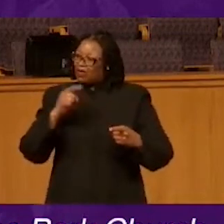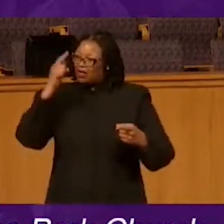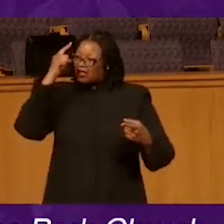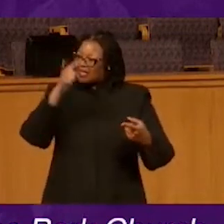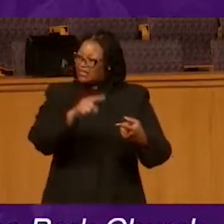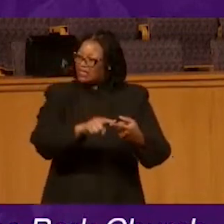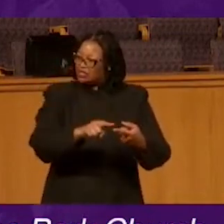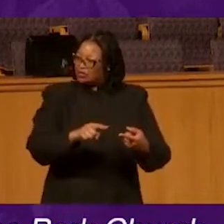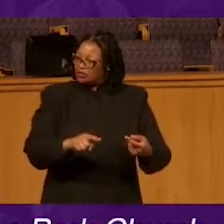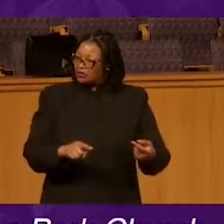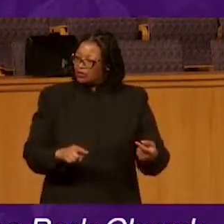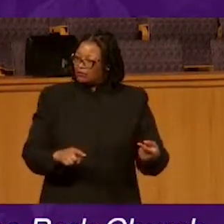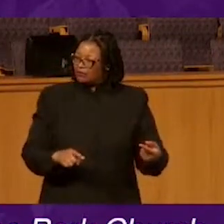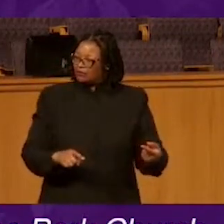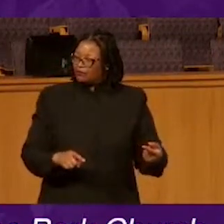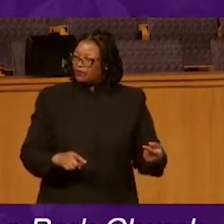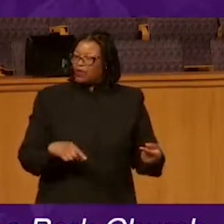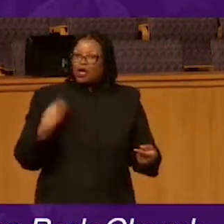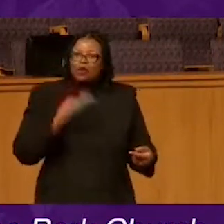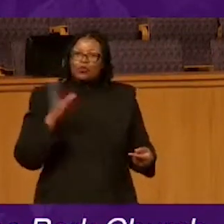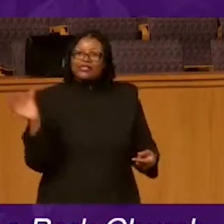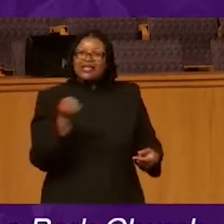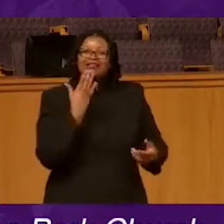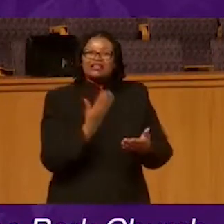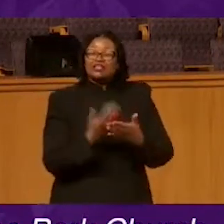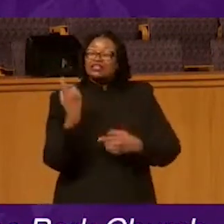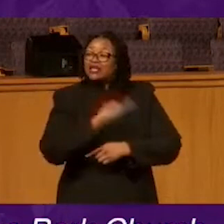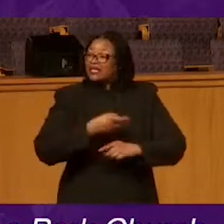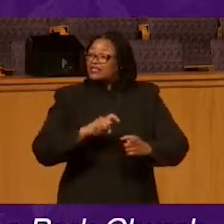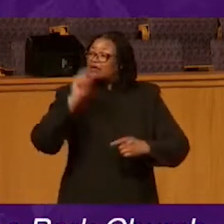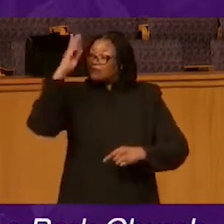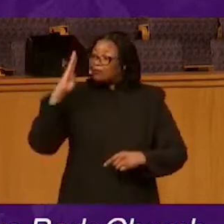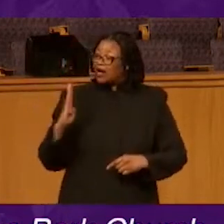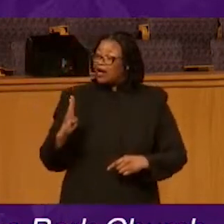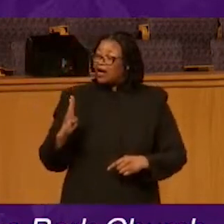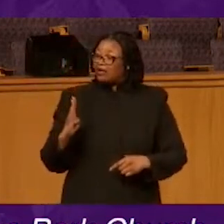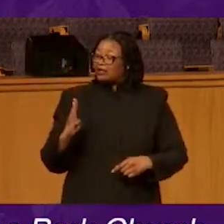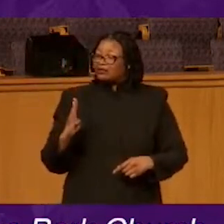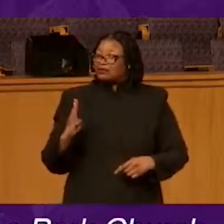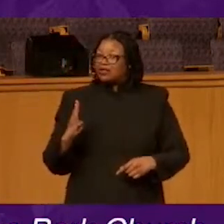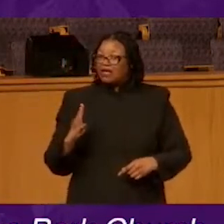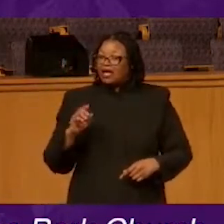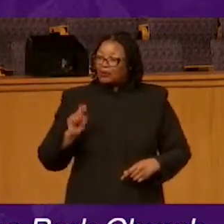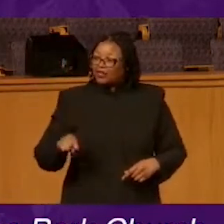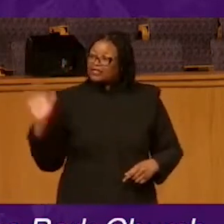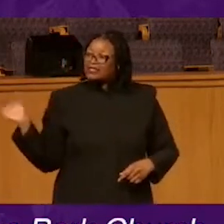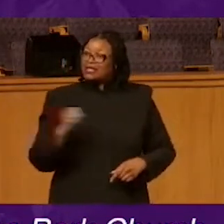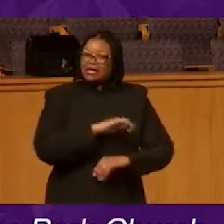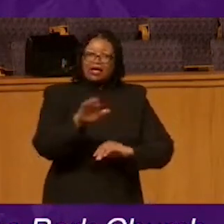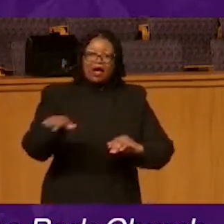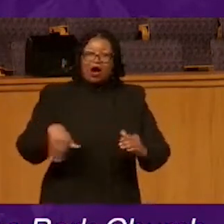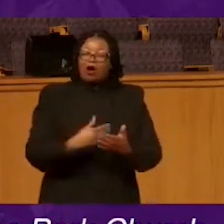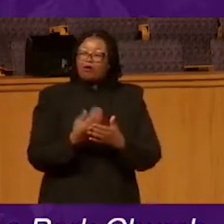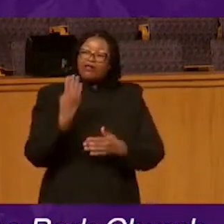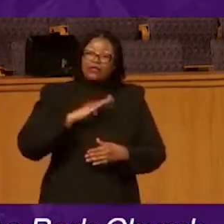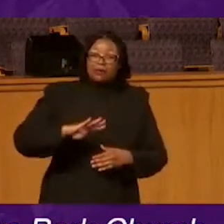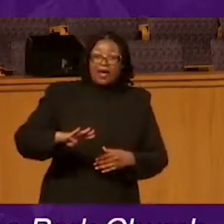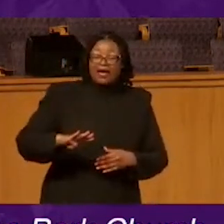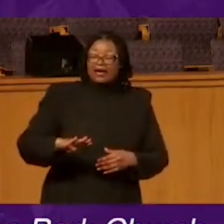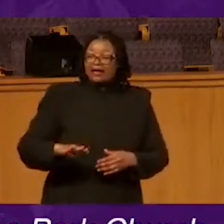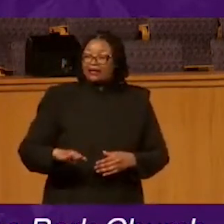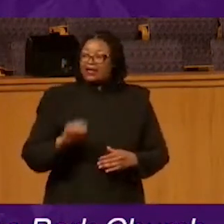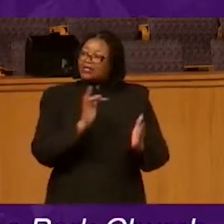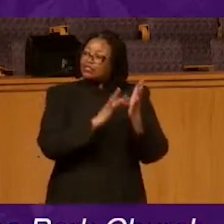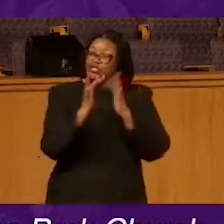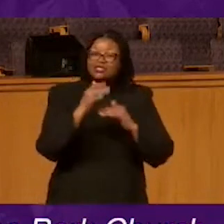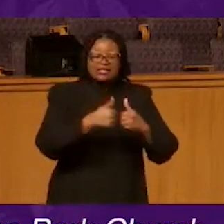woman. We take the good days from God. Shall we not also take the bad from God?" Jesus